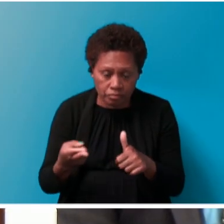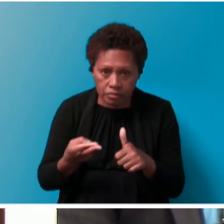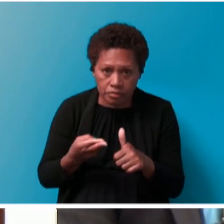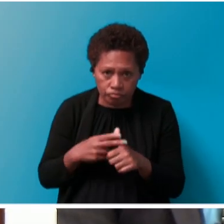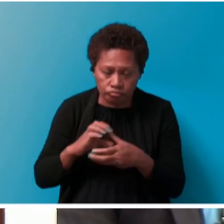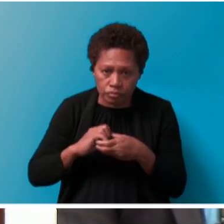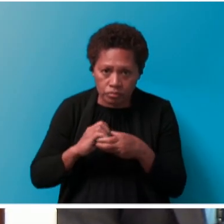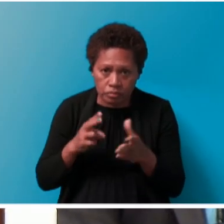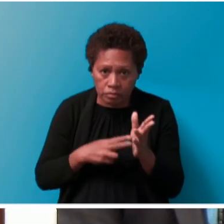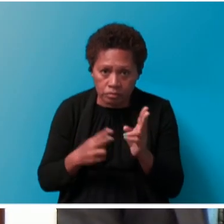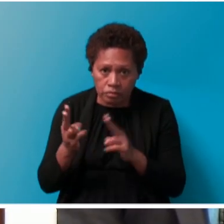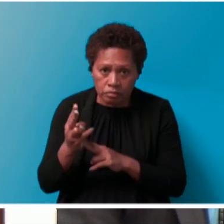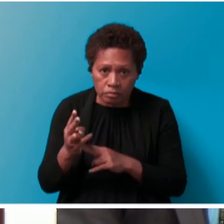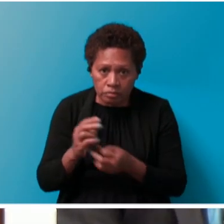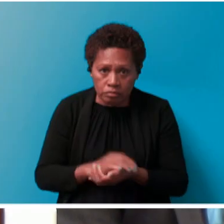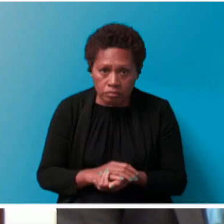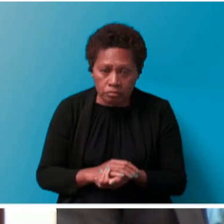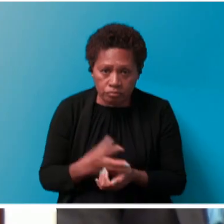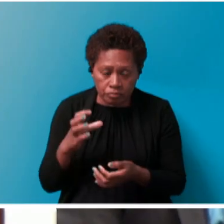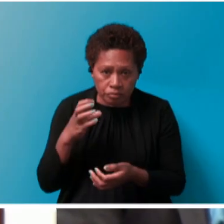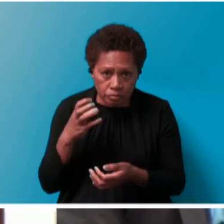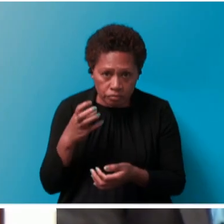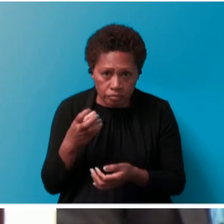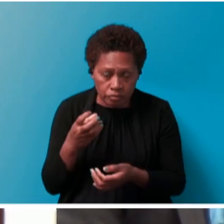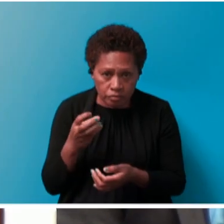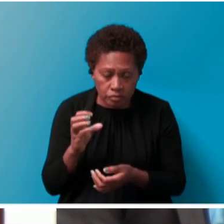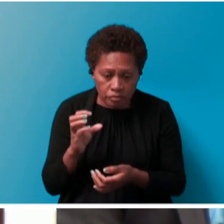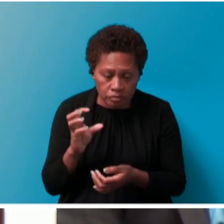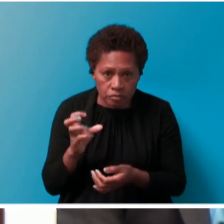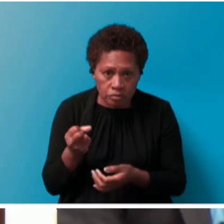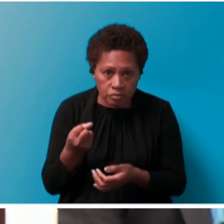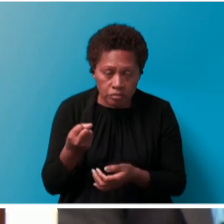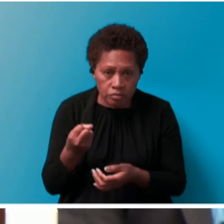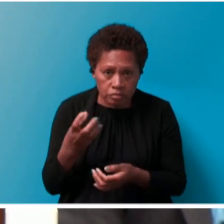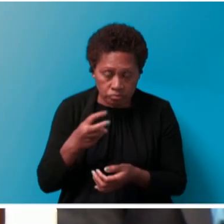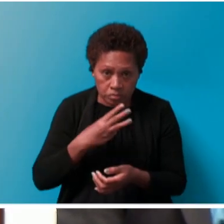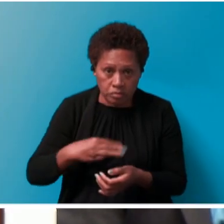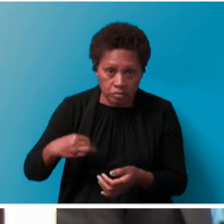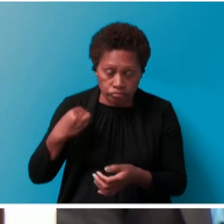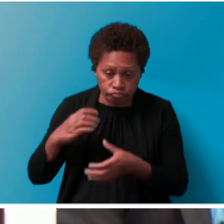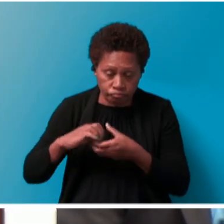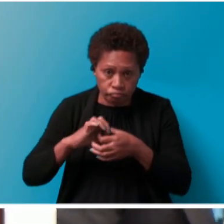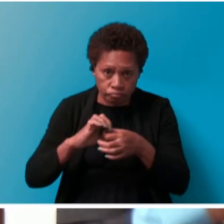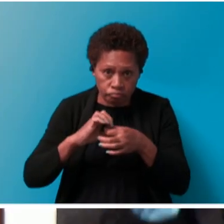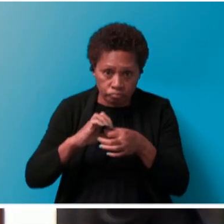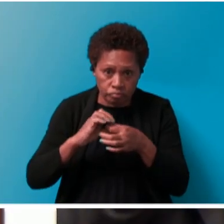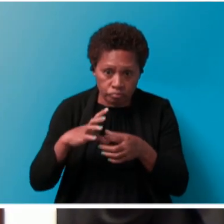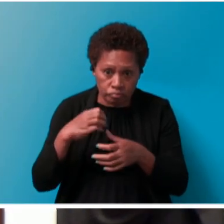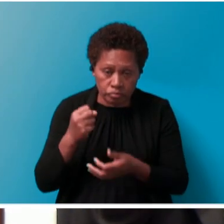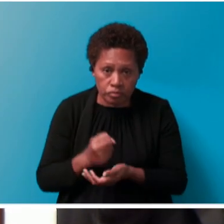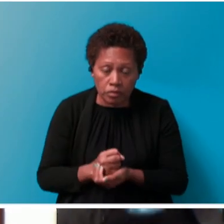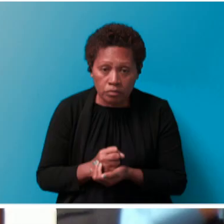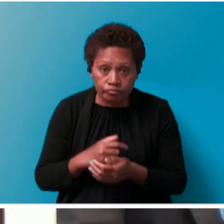has incorporated this option to the policy and is currently consulting with relevant government agencies to ensure that